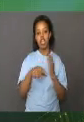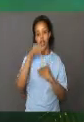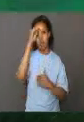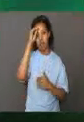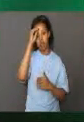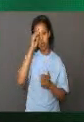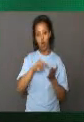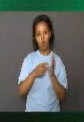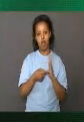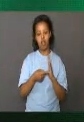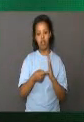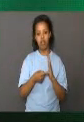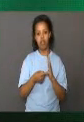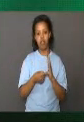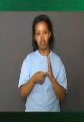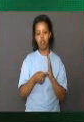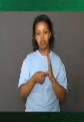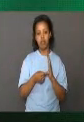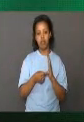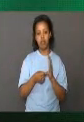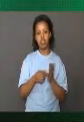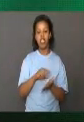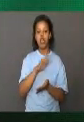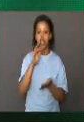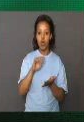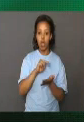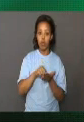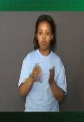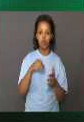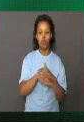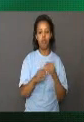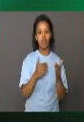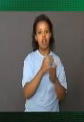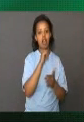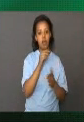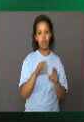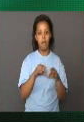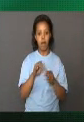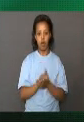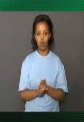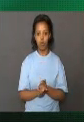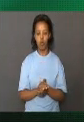are nucleotide reverse transcriptase inhibitors,